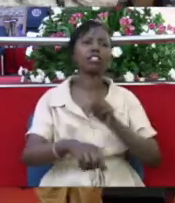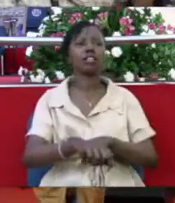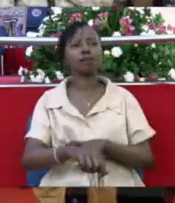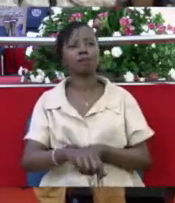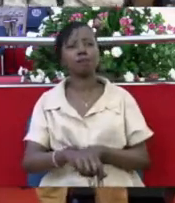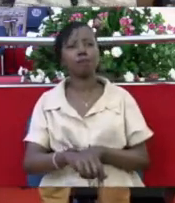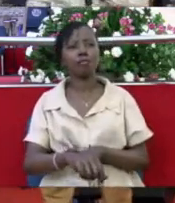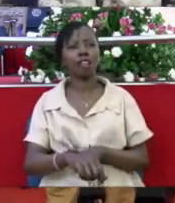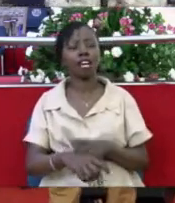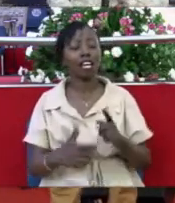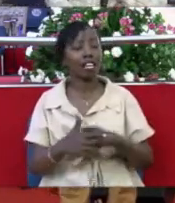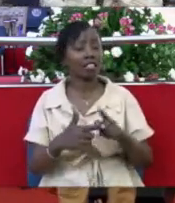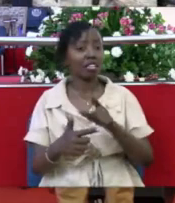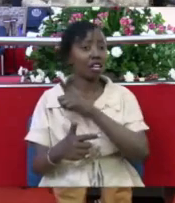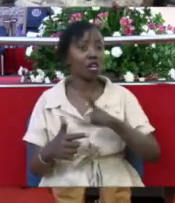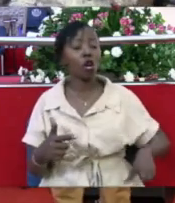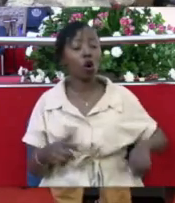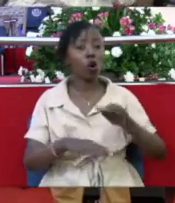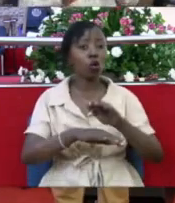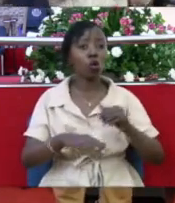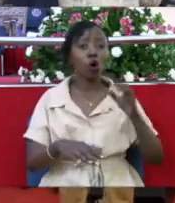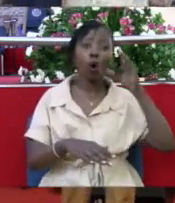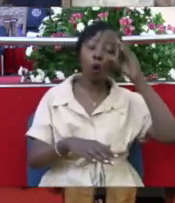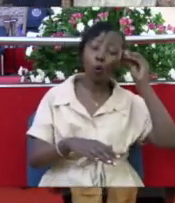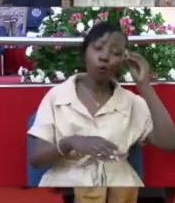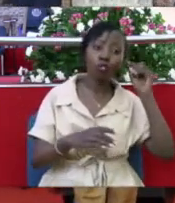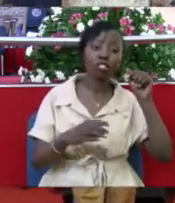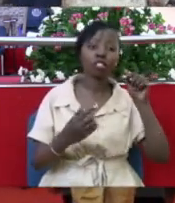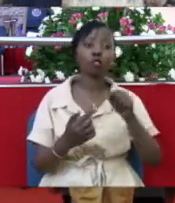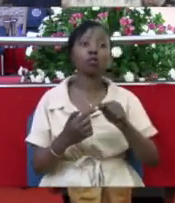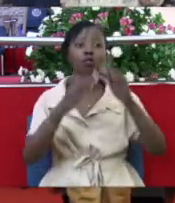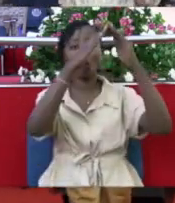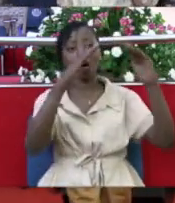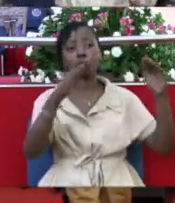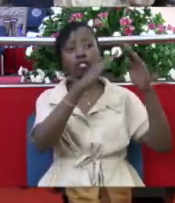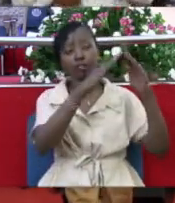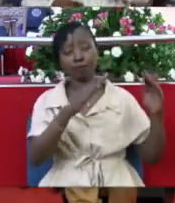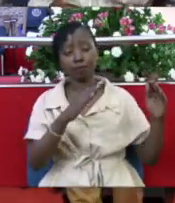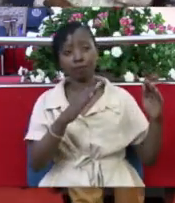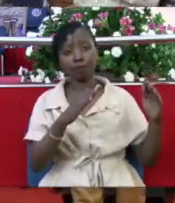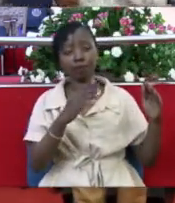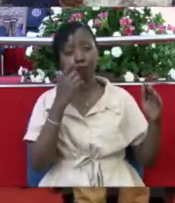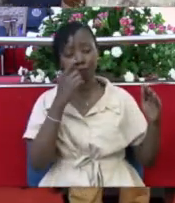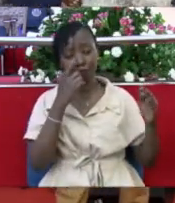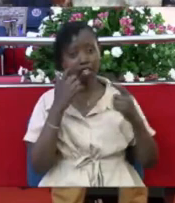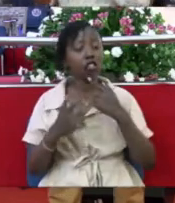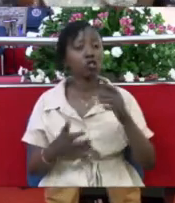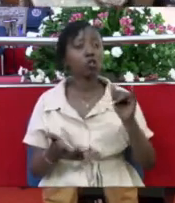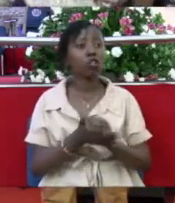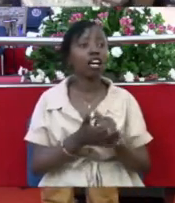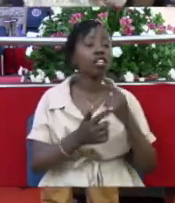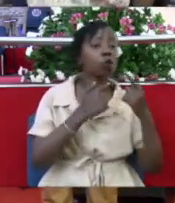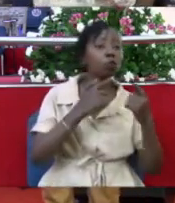then all of a sudden the Lord calls Moses up the mountain. Alafu kwa ghafla Mungu anamuita mlimani Musa. So that he can speak to him and give him